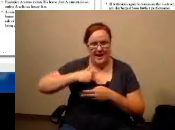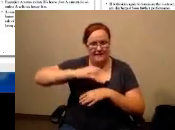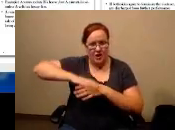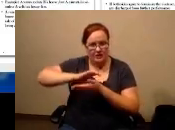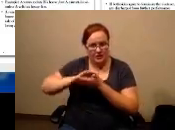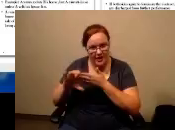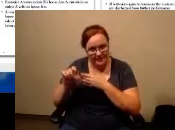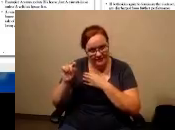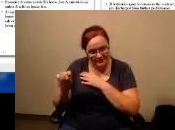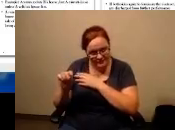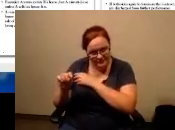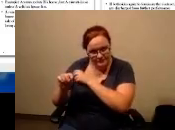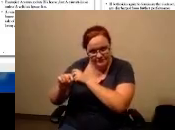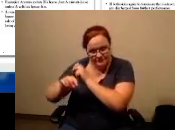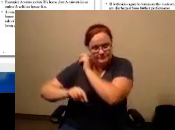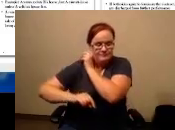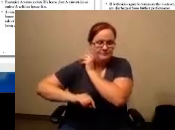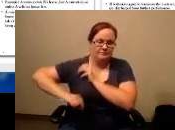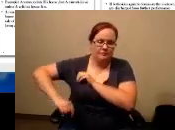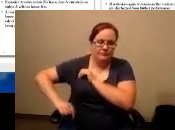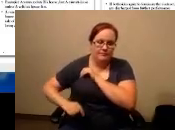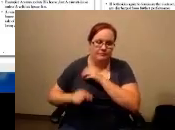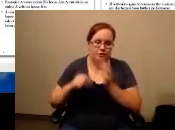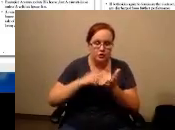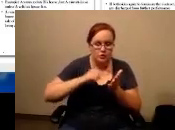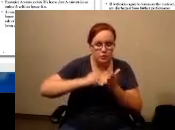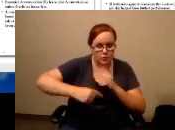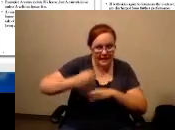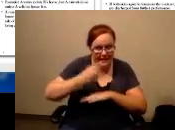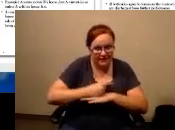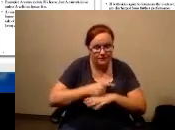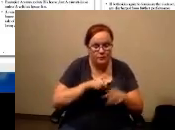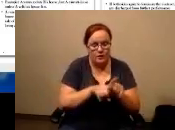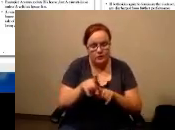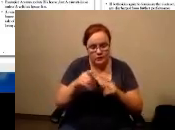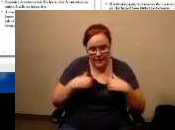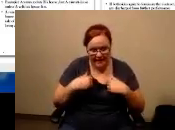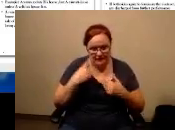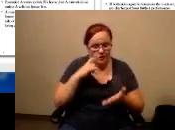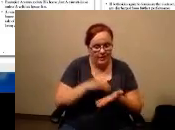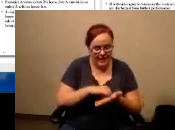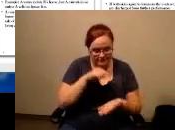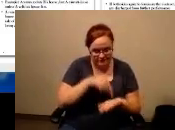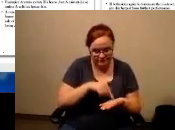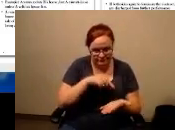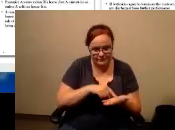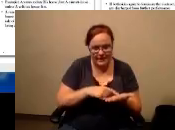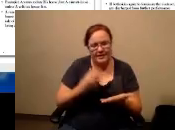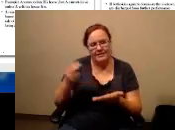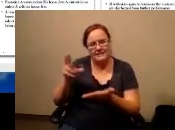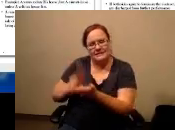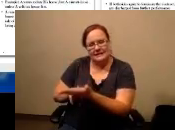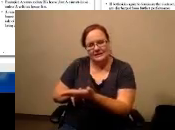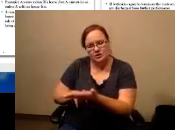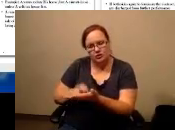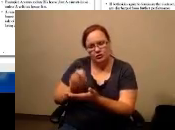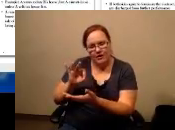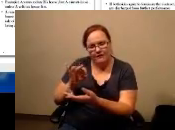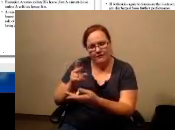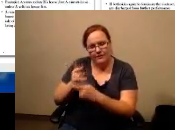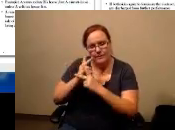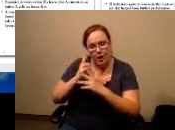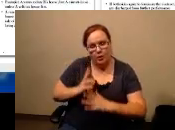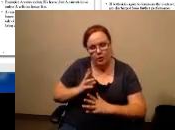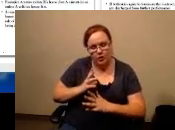check. Due date, we have that. She wrote the due date for each check. And the signature of the borrower, we have